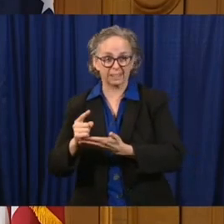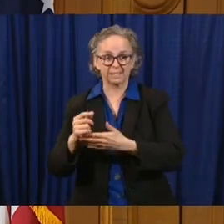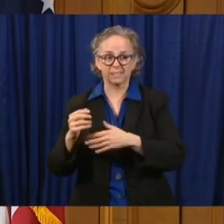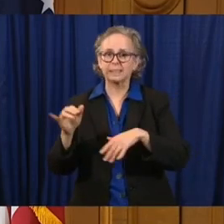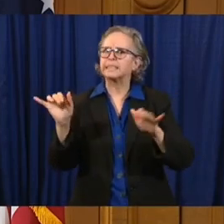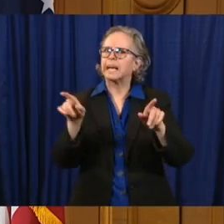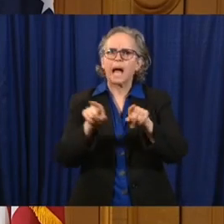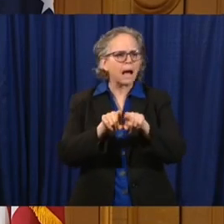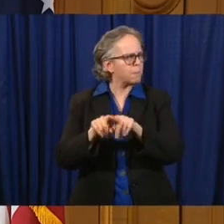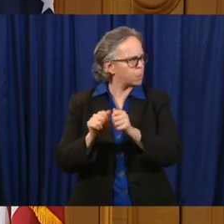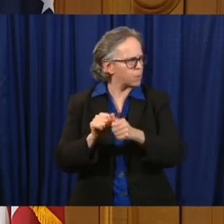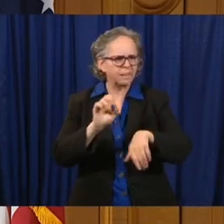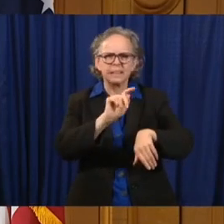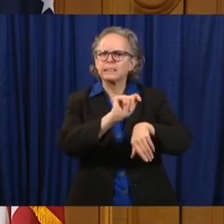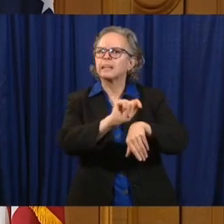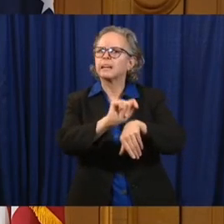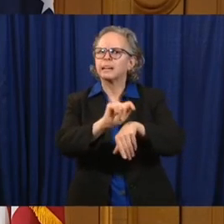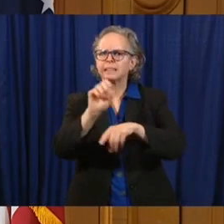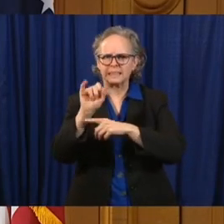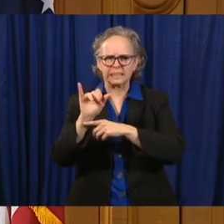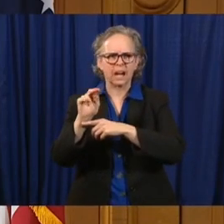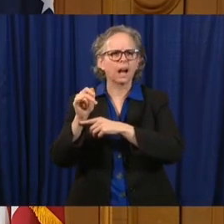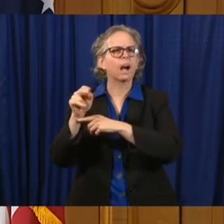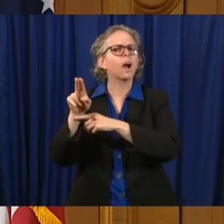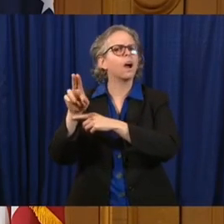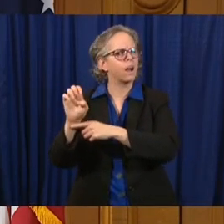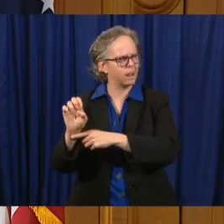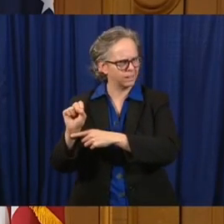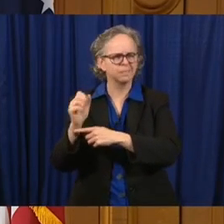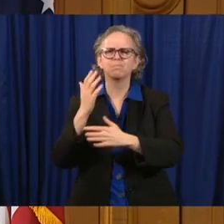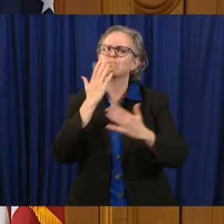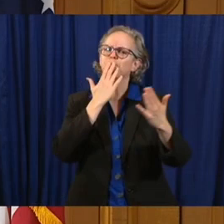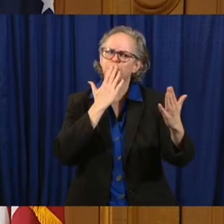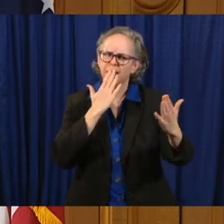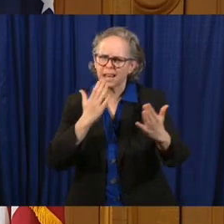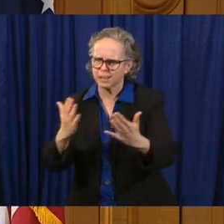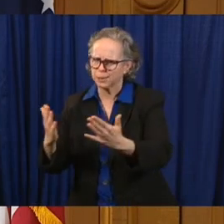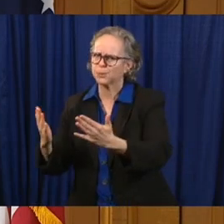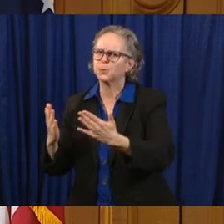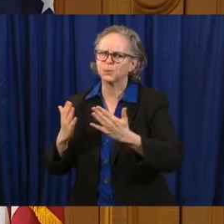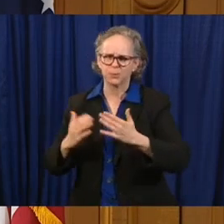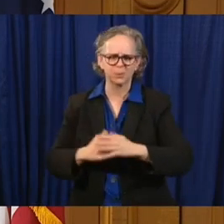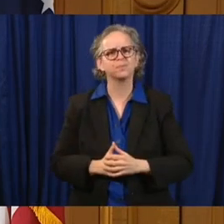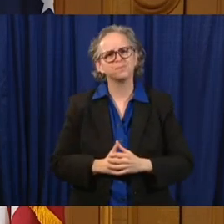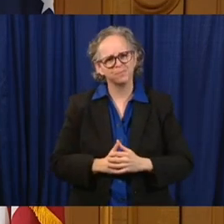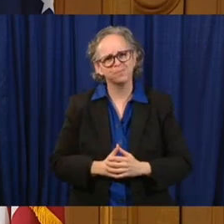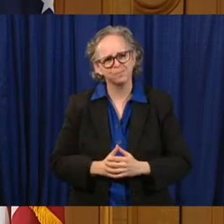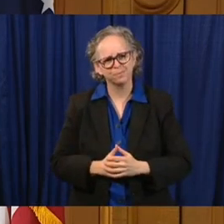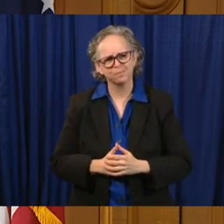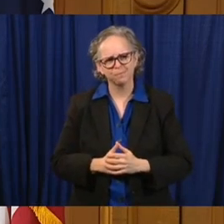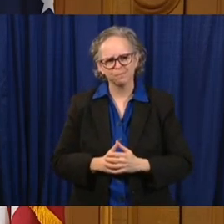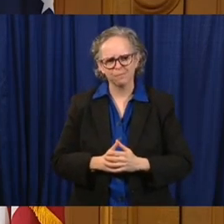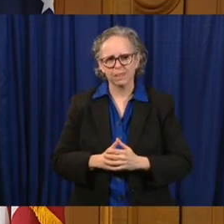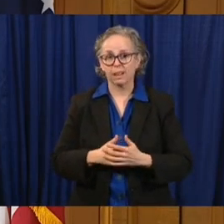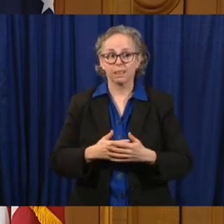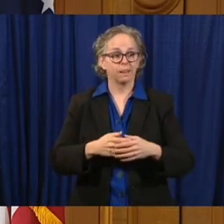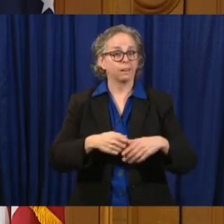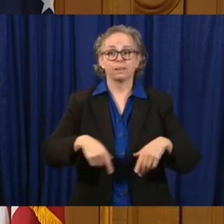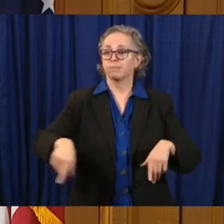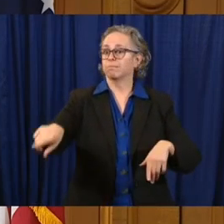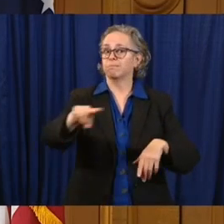very much. I want to thank all the families who normally would get together. It was an unusual, certainly